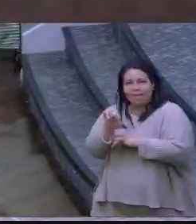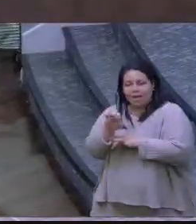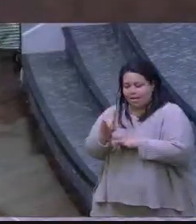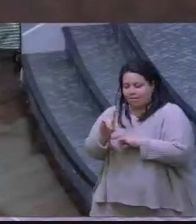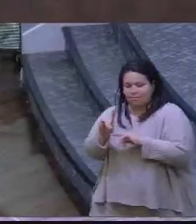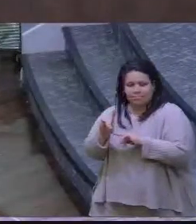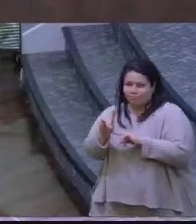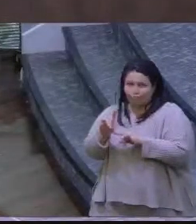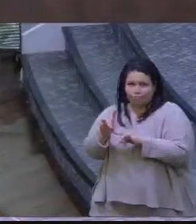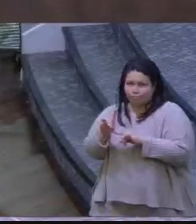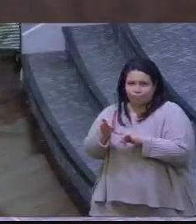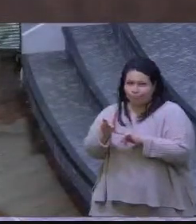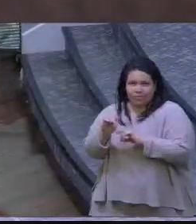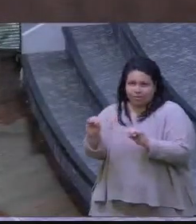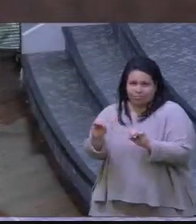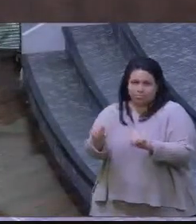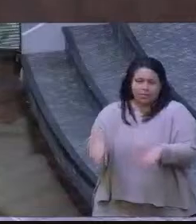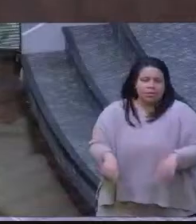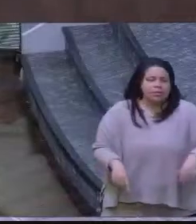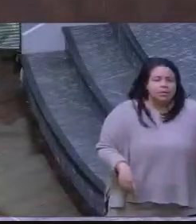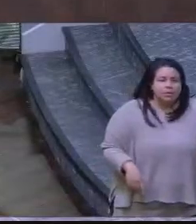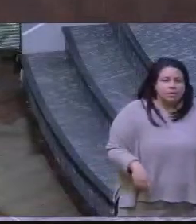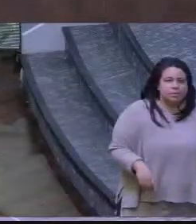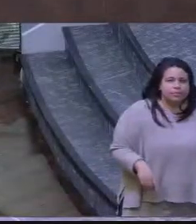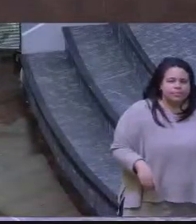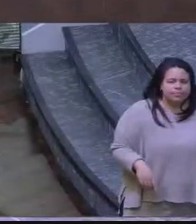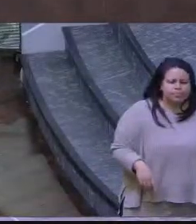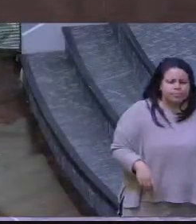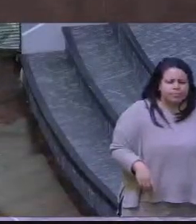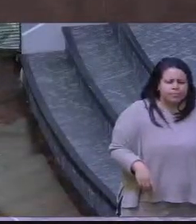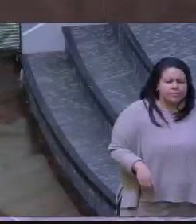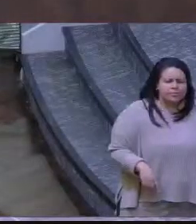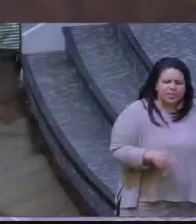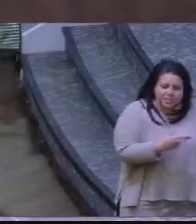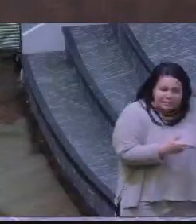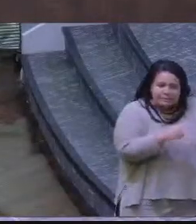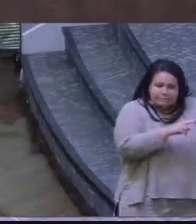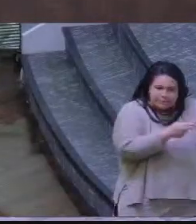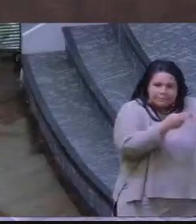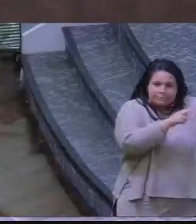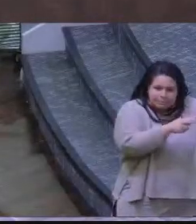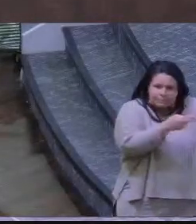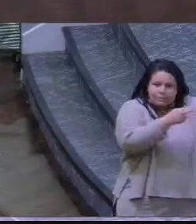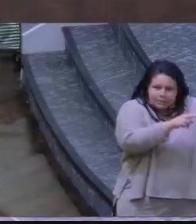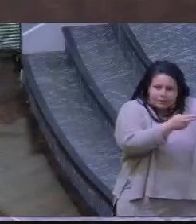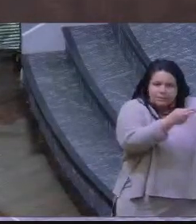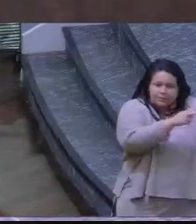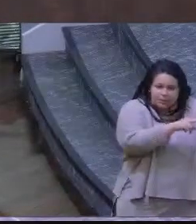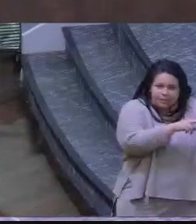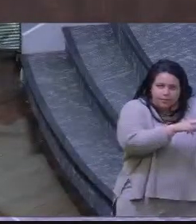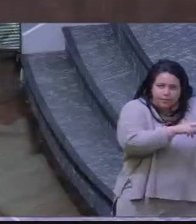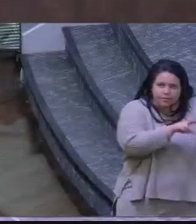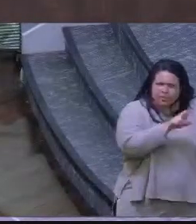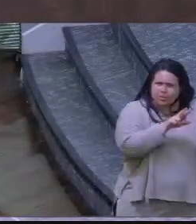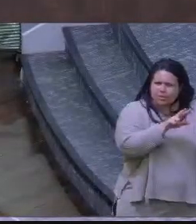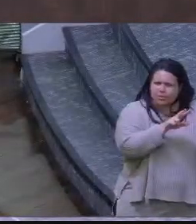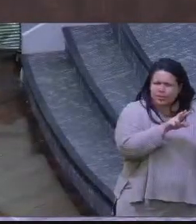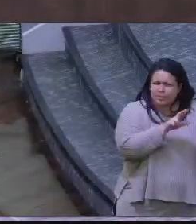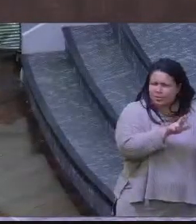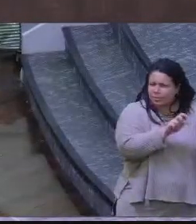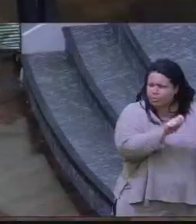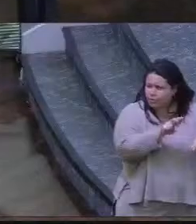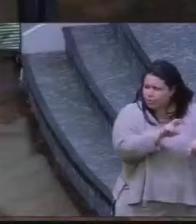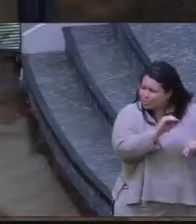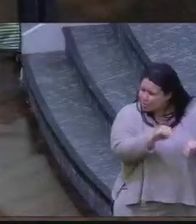has constantly been an increase, I think, since I've been on the board. So it goes up maybe, what, 2 or 3% every year? Yeah, there were a